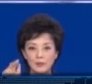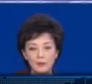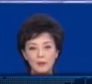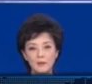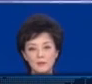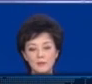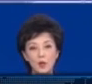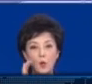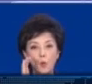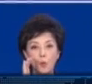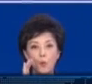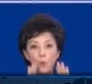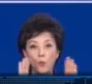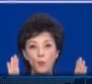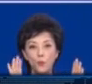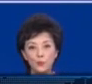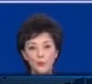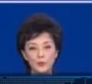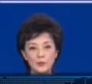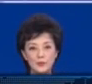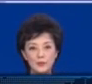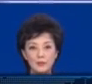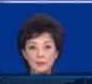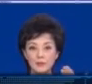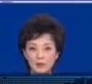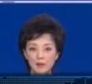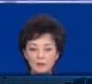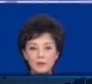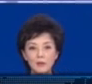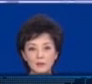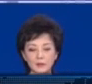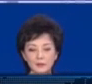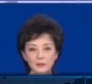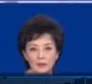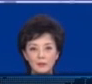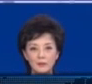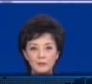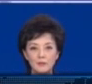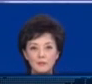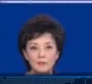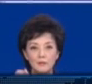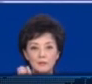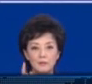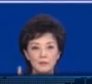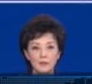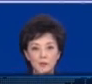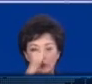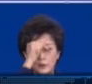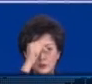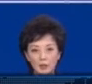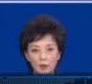I found the head of the WHO have made an appeal to